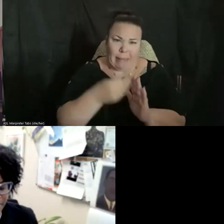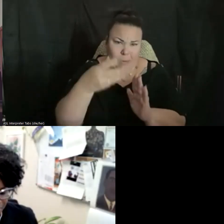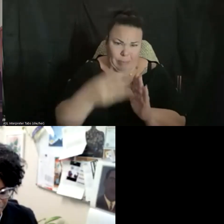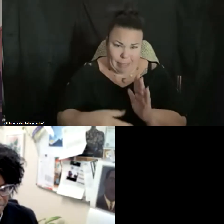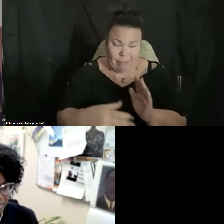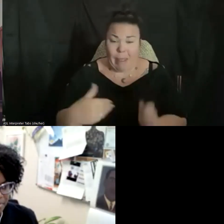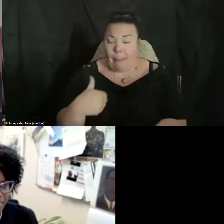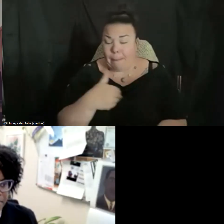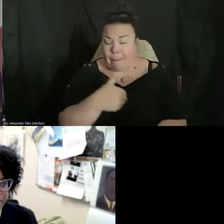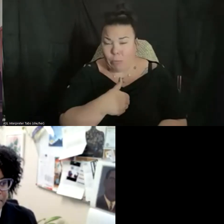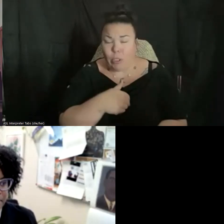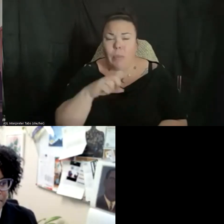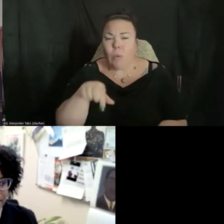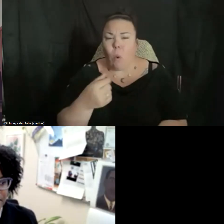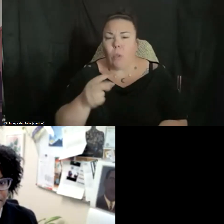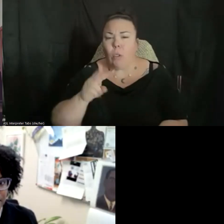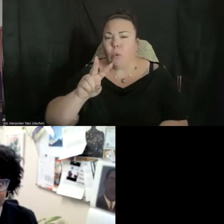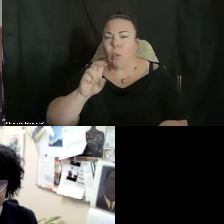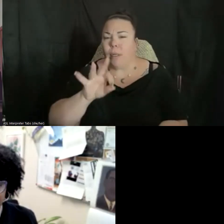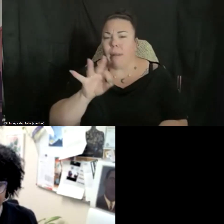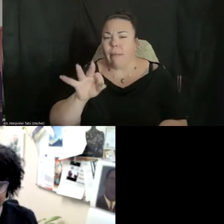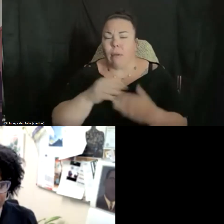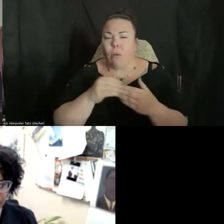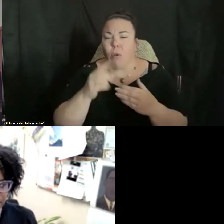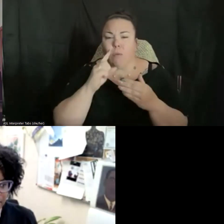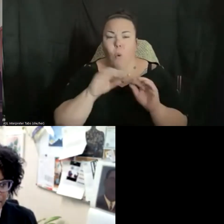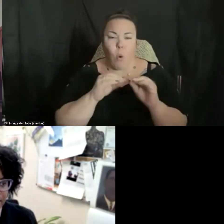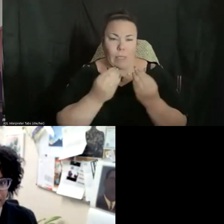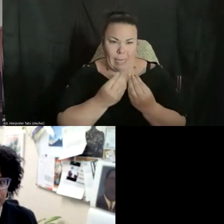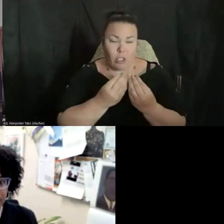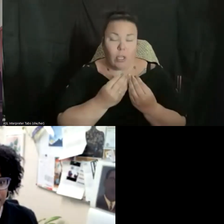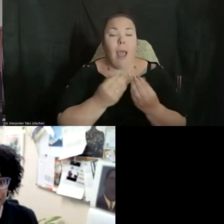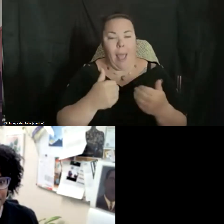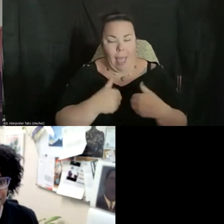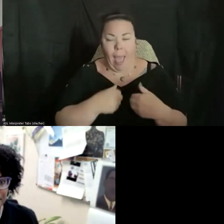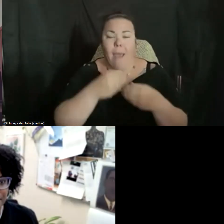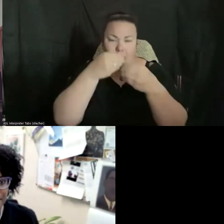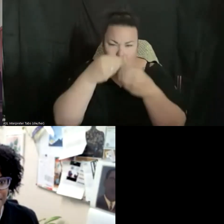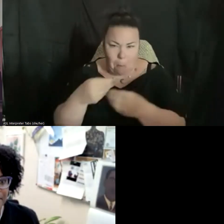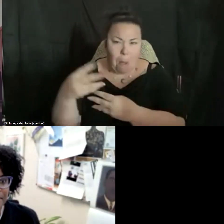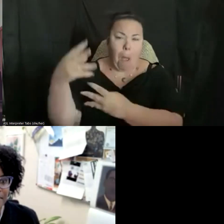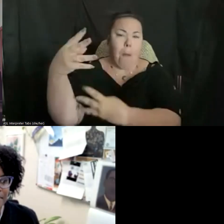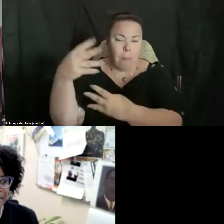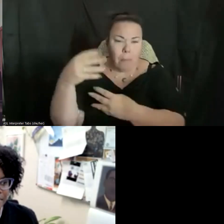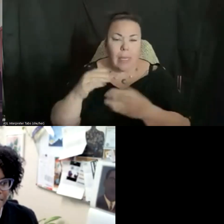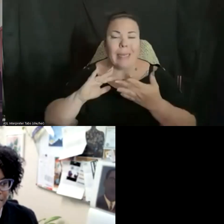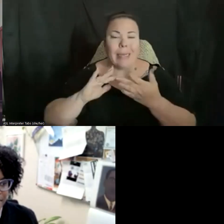is $299 for an organization, and it opens up to you